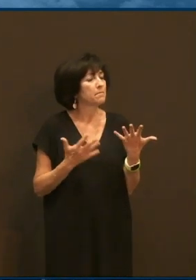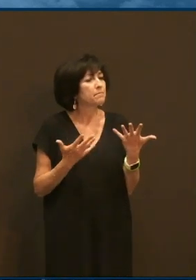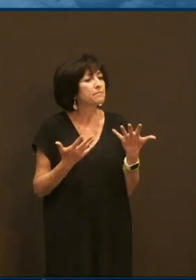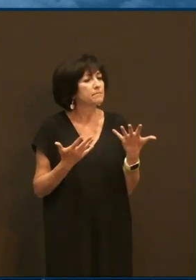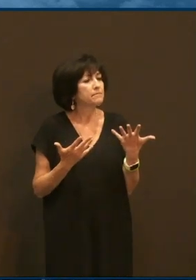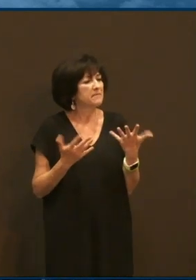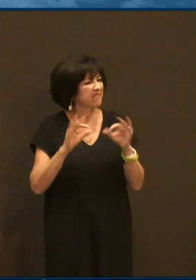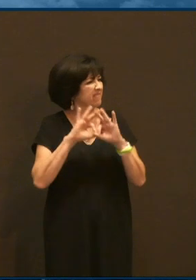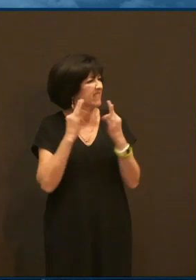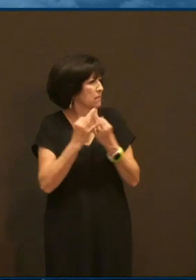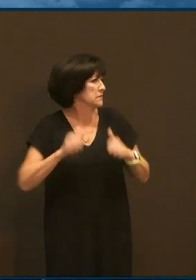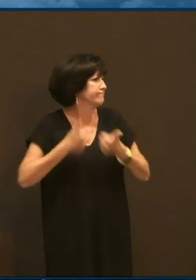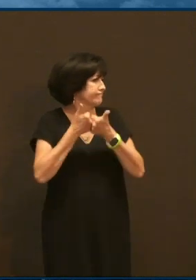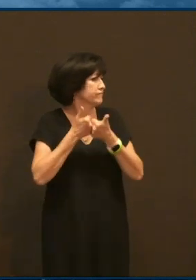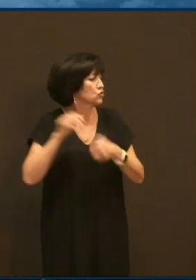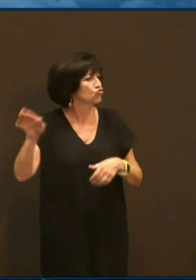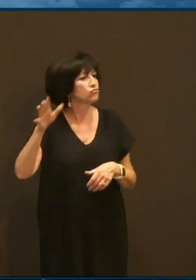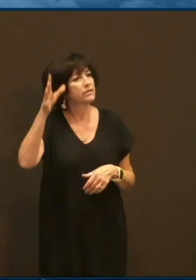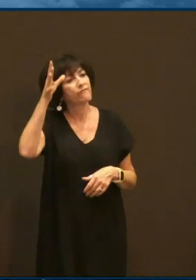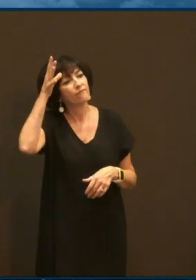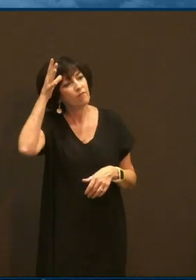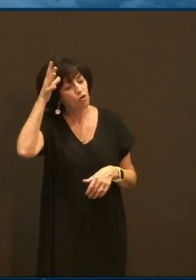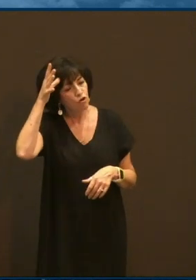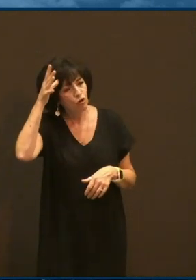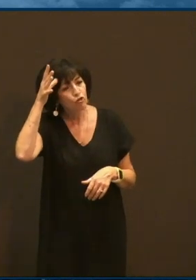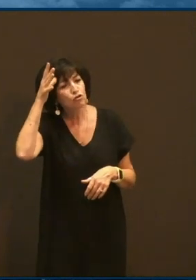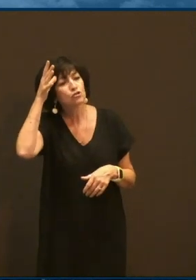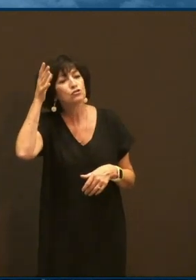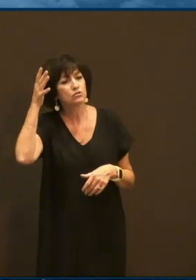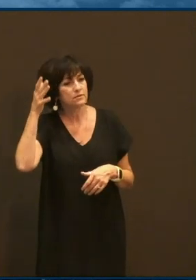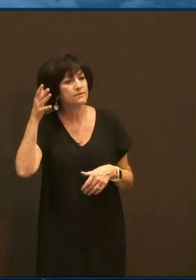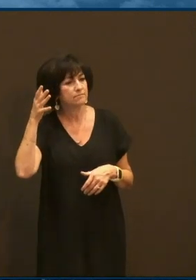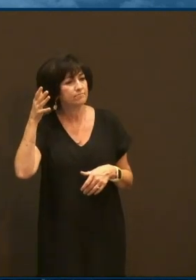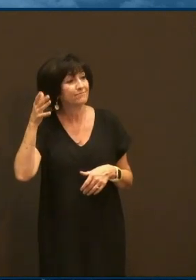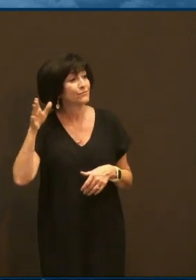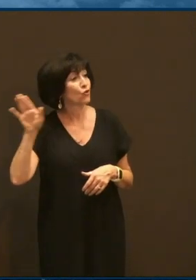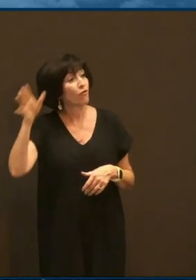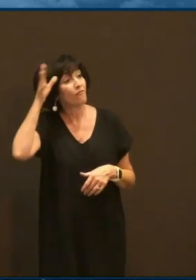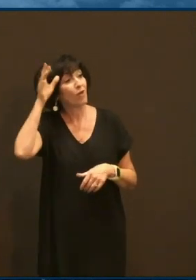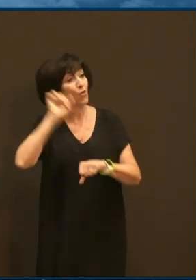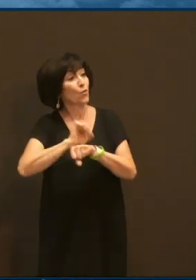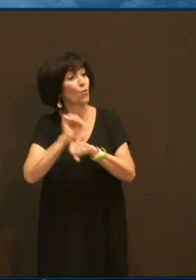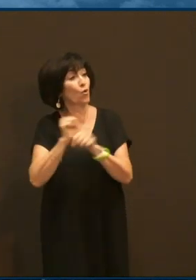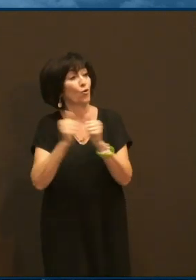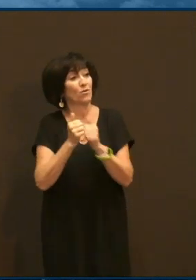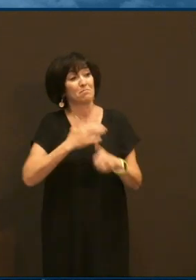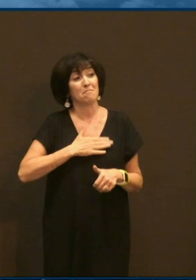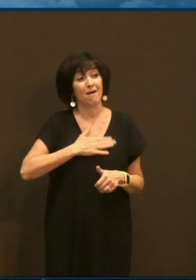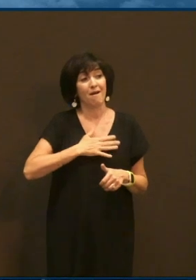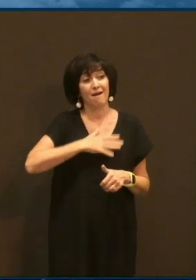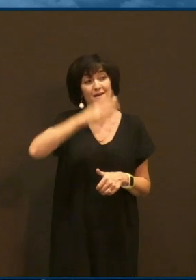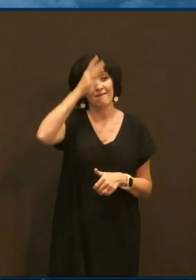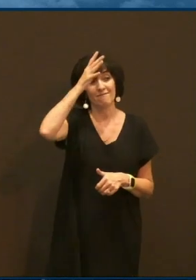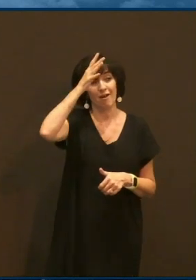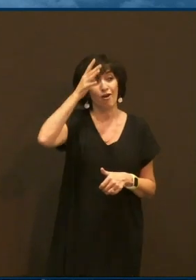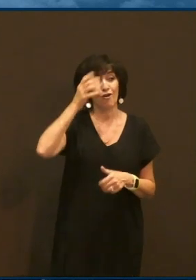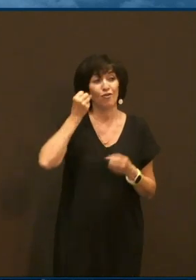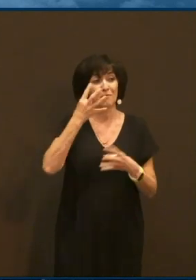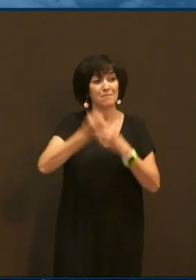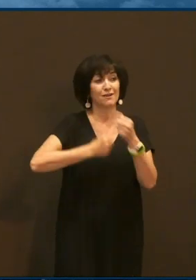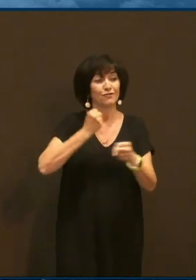father, who, by the way, worked with my dad, who's passed many, many years